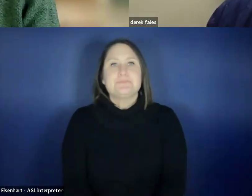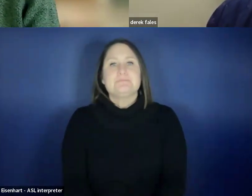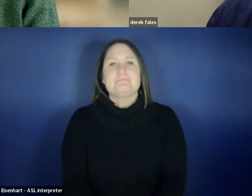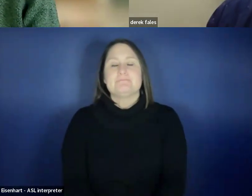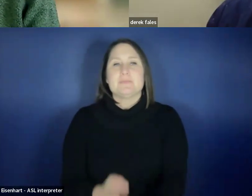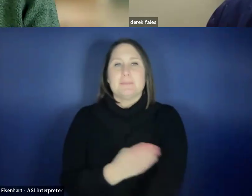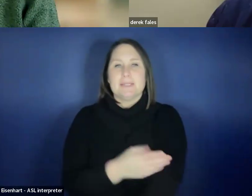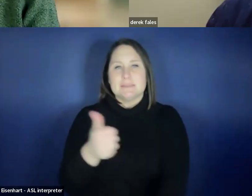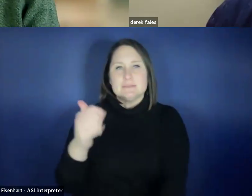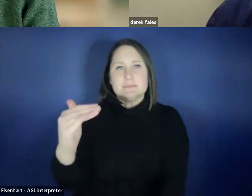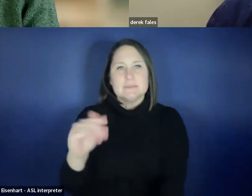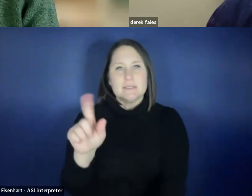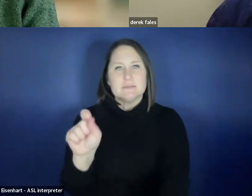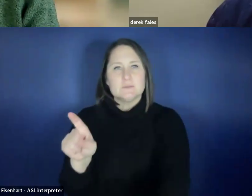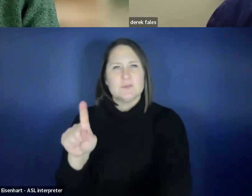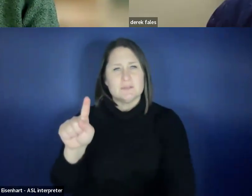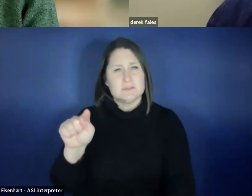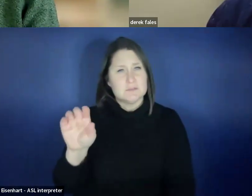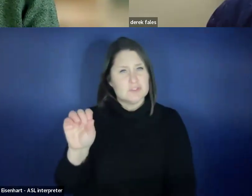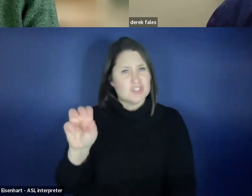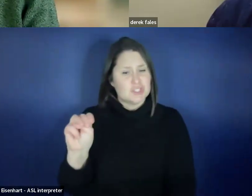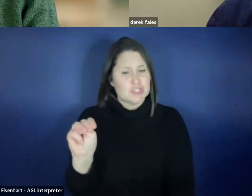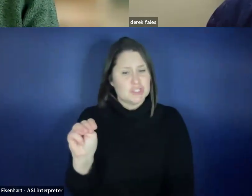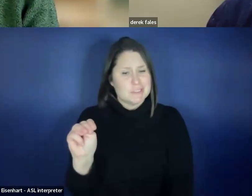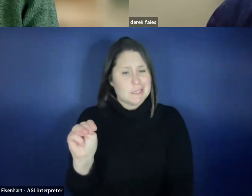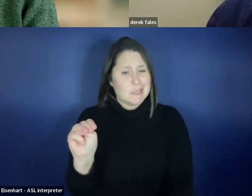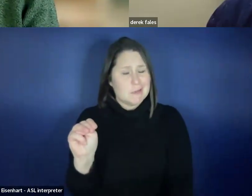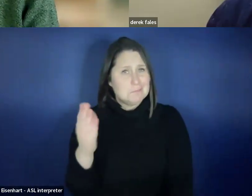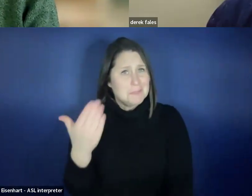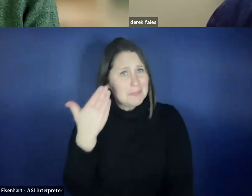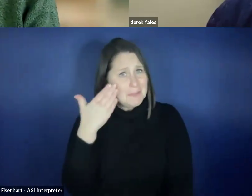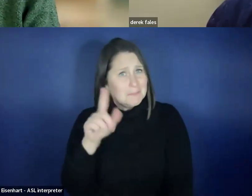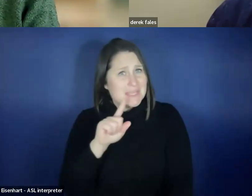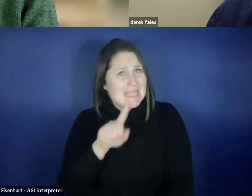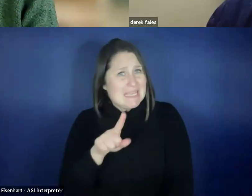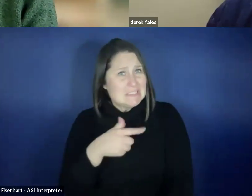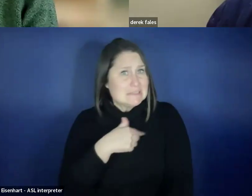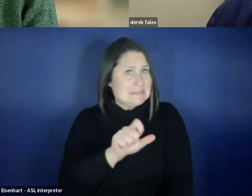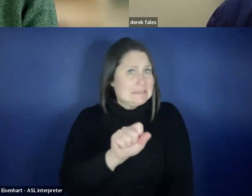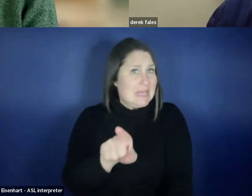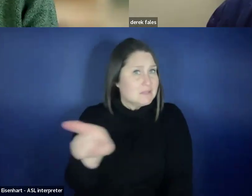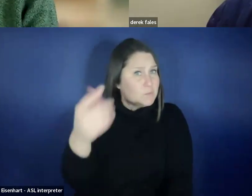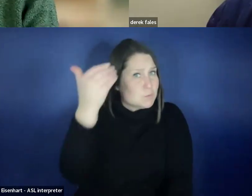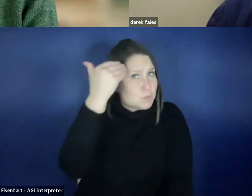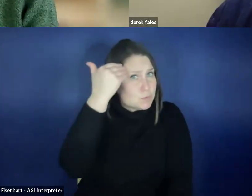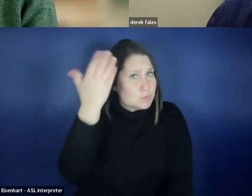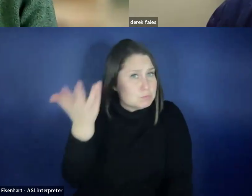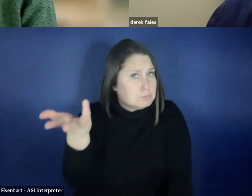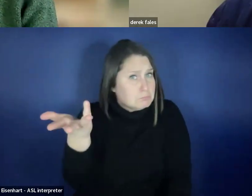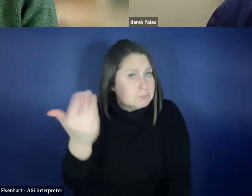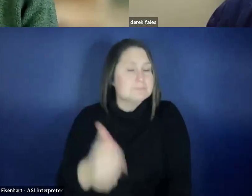Great. And the next question, Tom, I don't think we know the answer to, but I'll just ask it anyway in case you have a different answer.